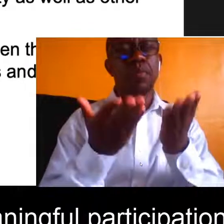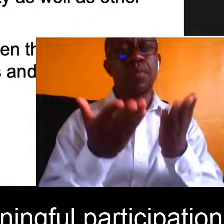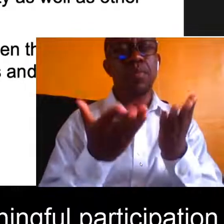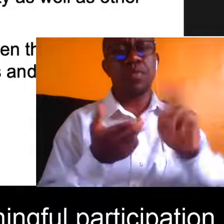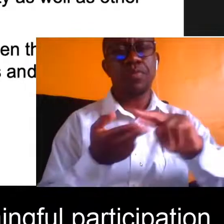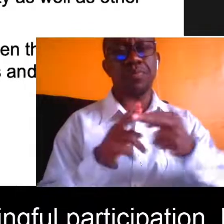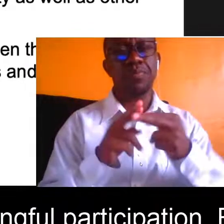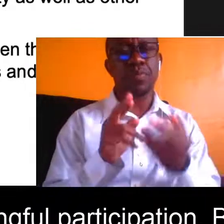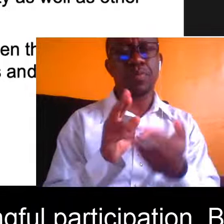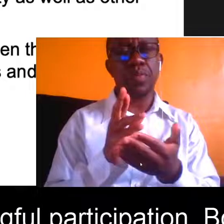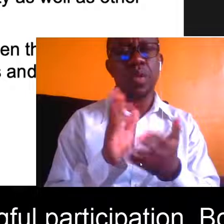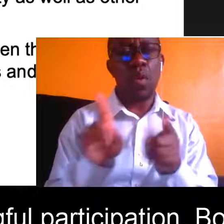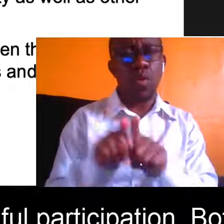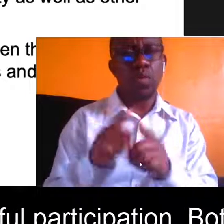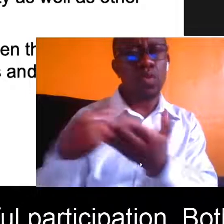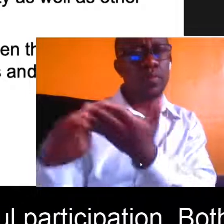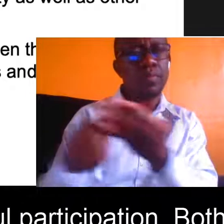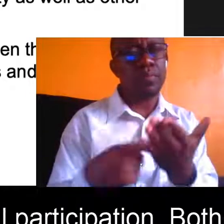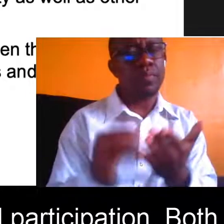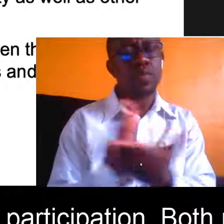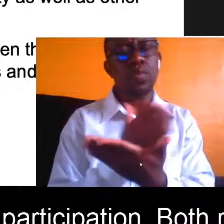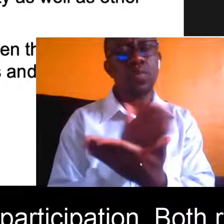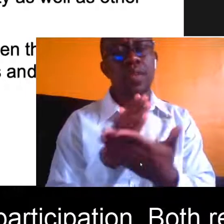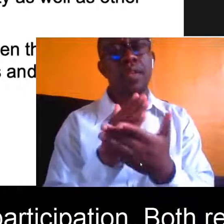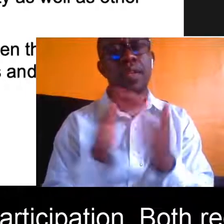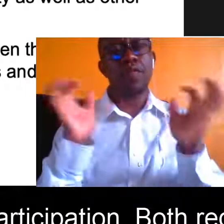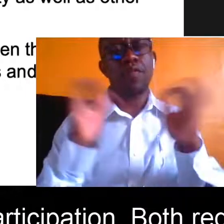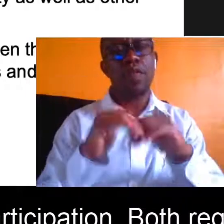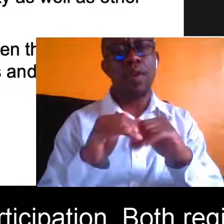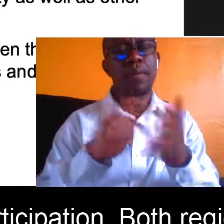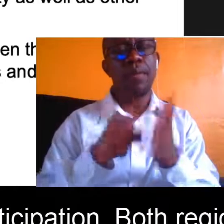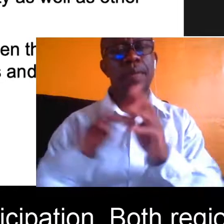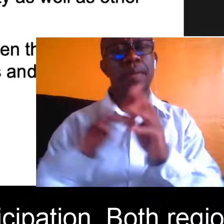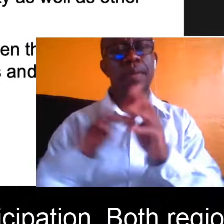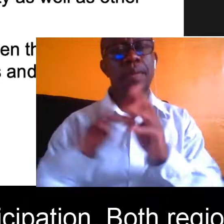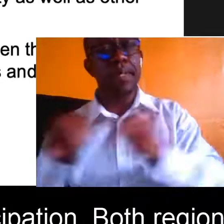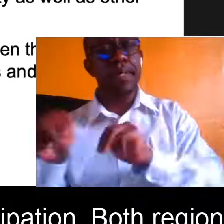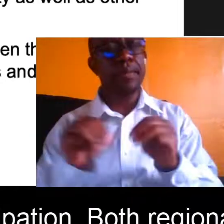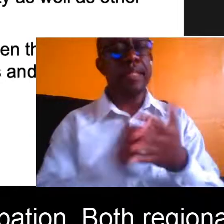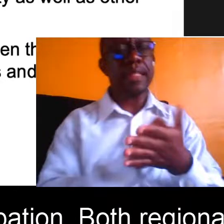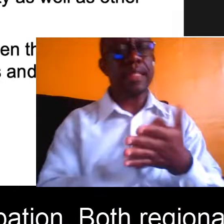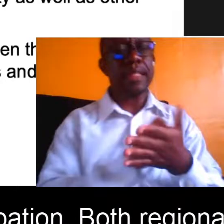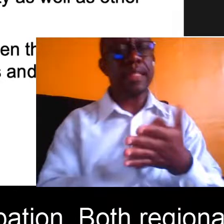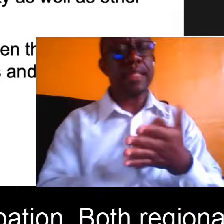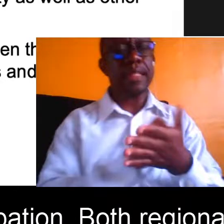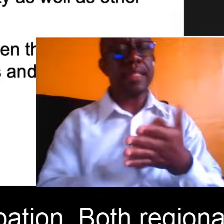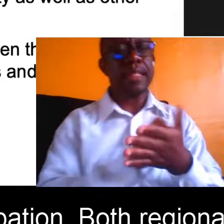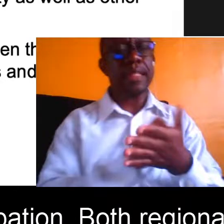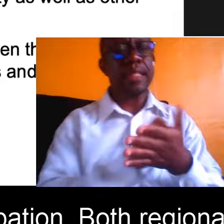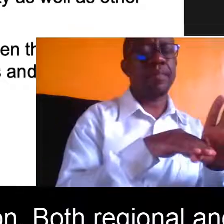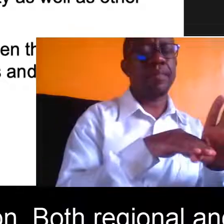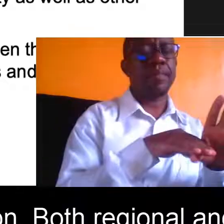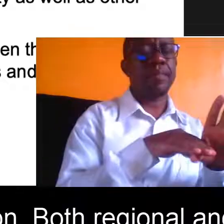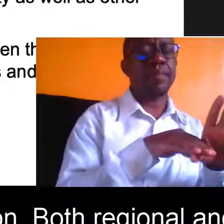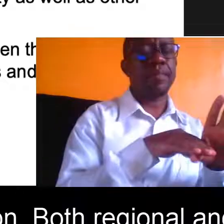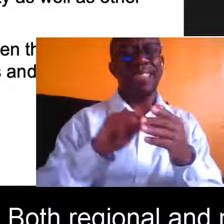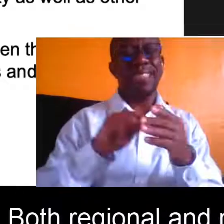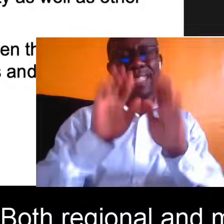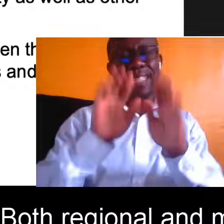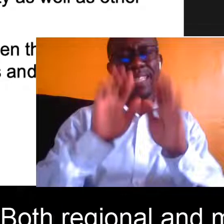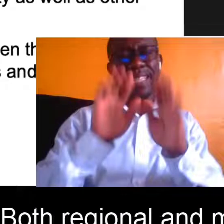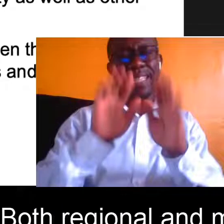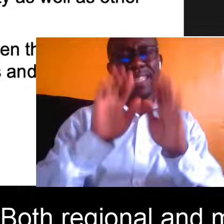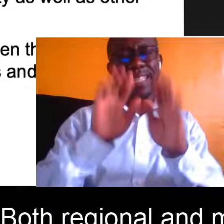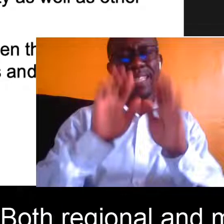the forum, that is the management, the secretariat, the members, and cooperating partners and key stakeholders to effectively